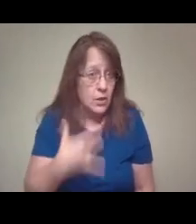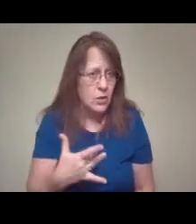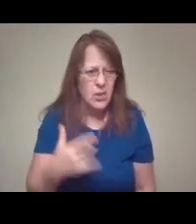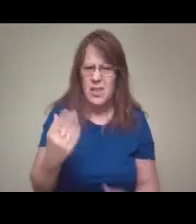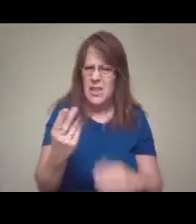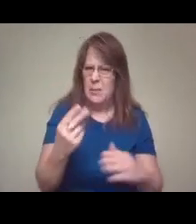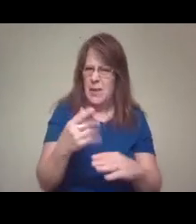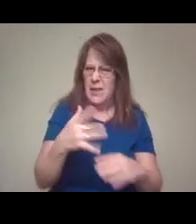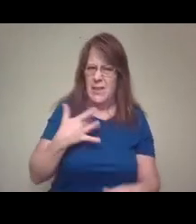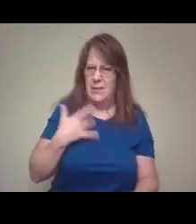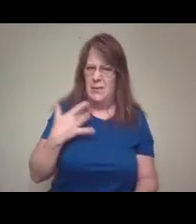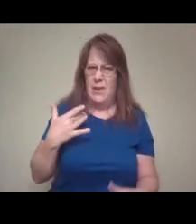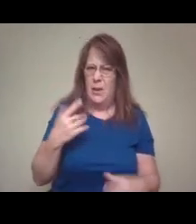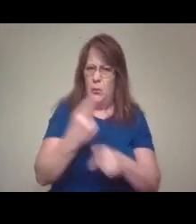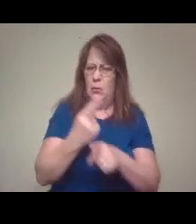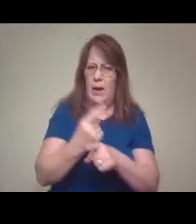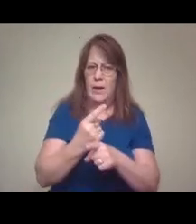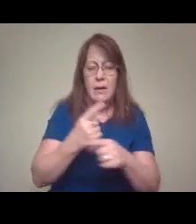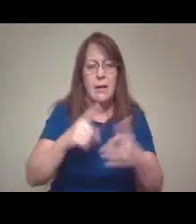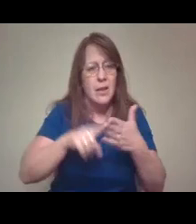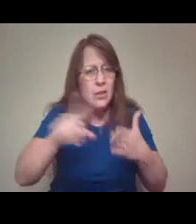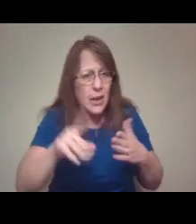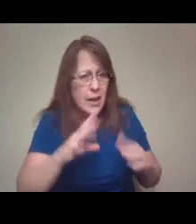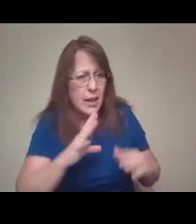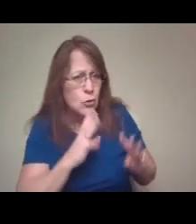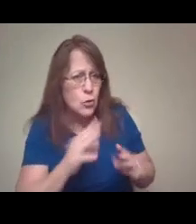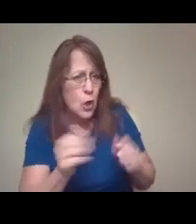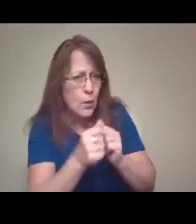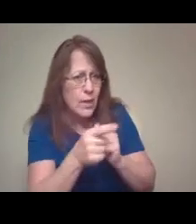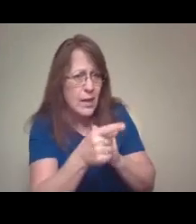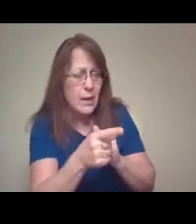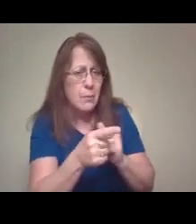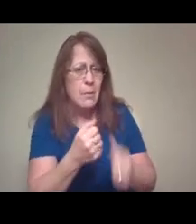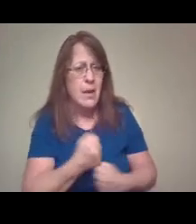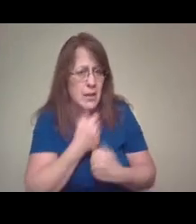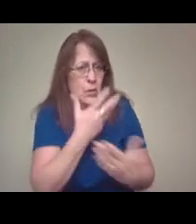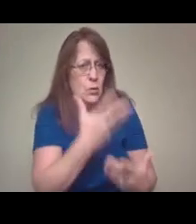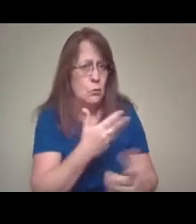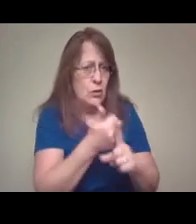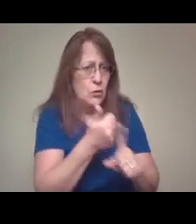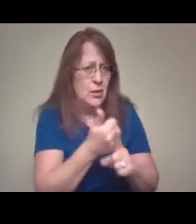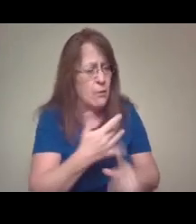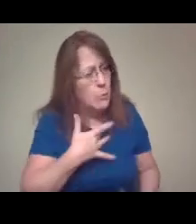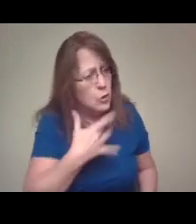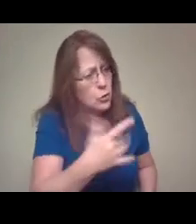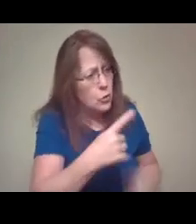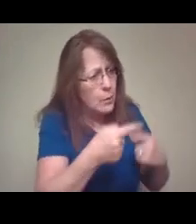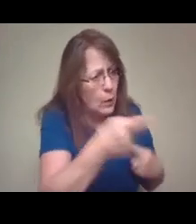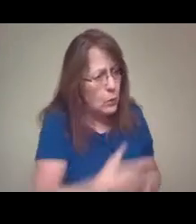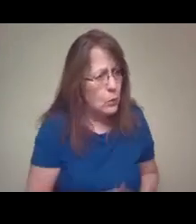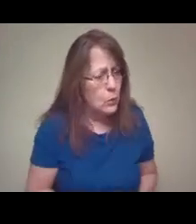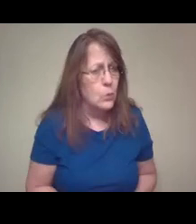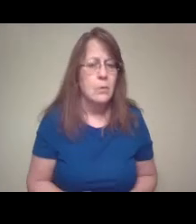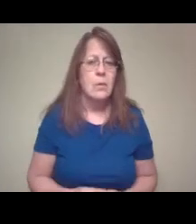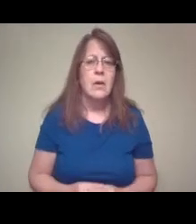right, check in with them. Express your concern for their well-being. As you heard from the previous presenters, there are